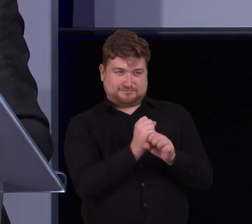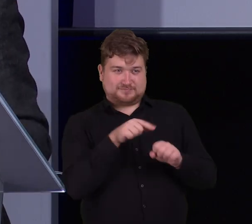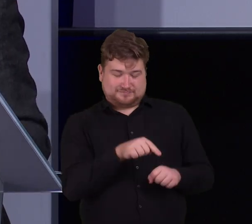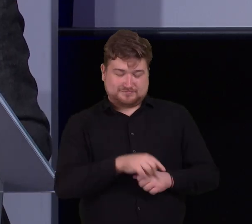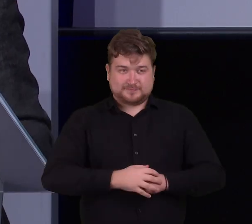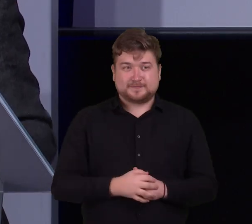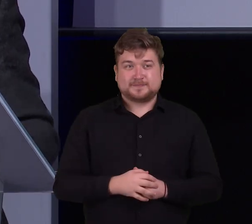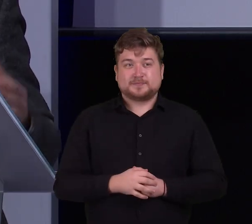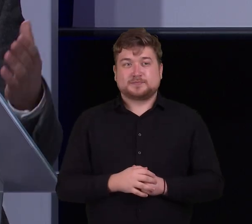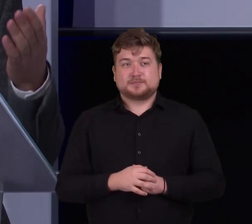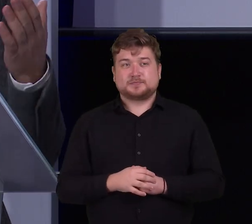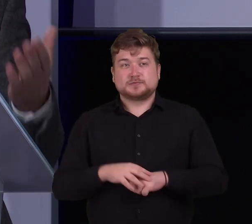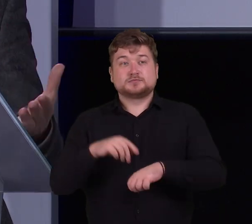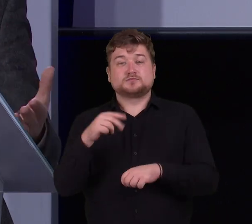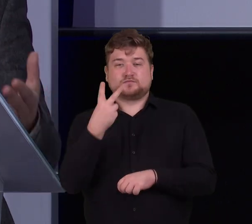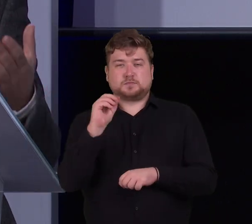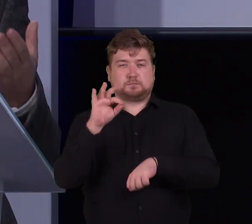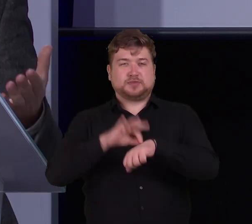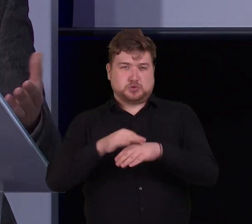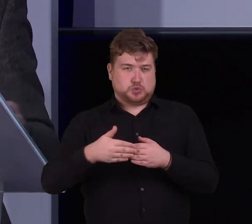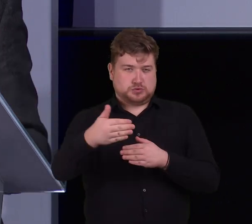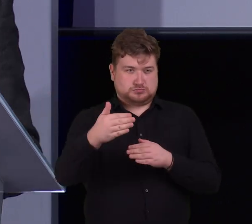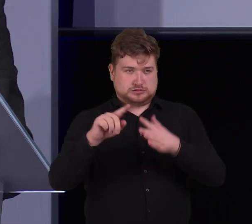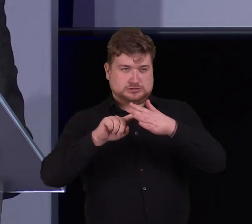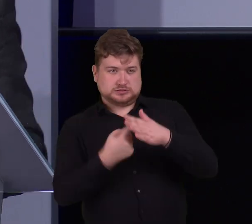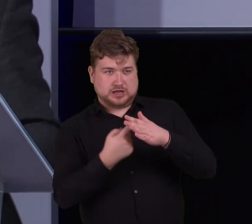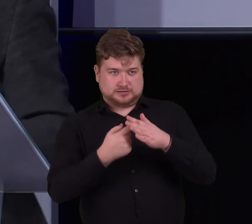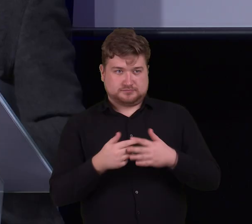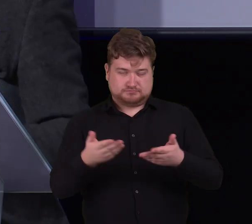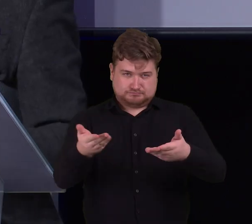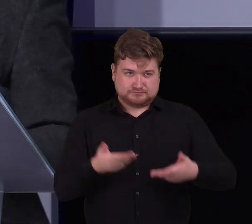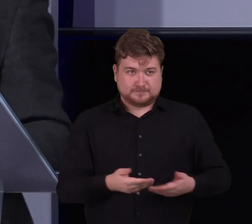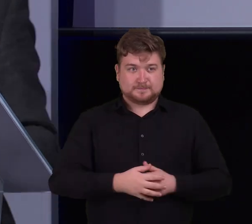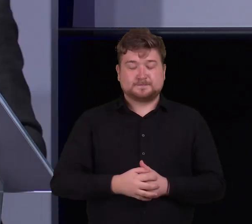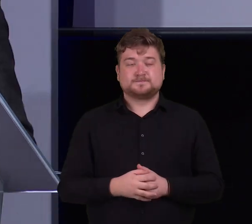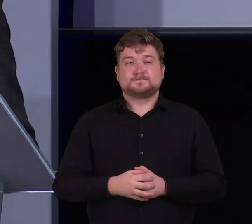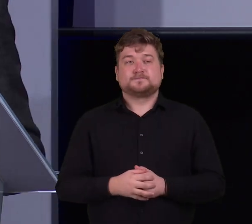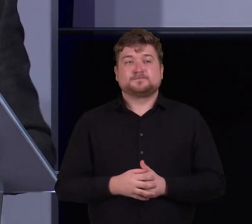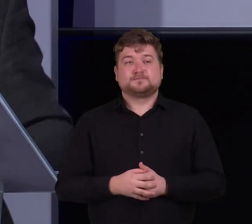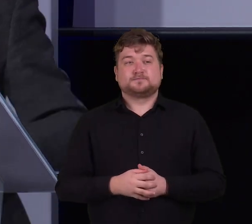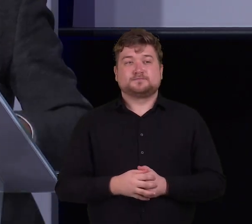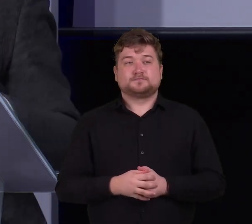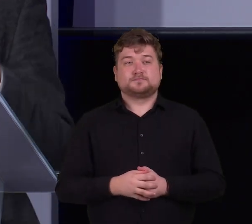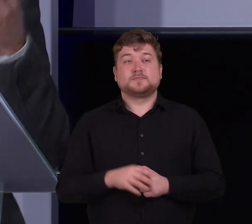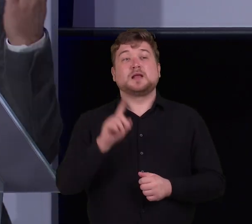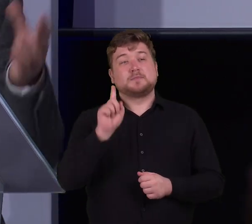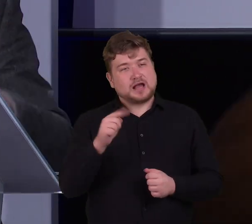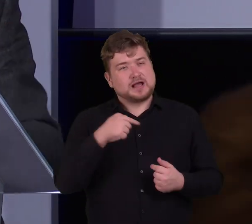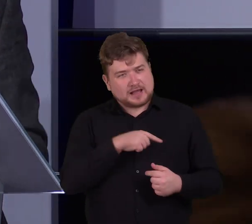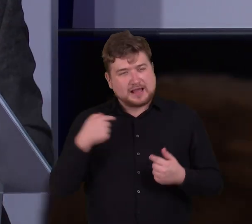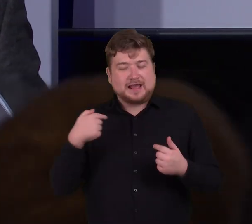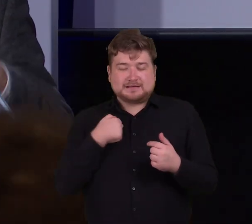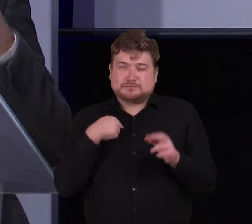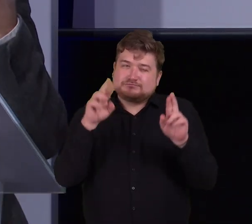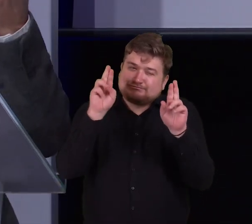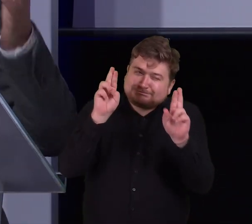course, have and enjoy Kraków. It's very hard being from Warsaw and say to you that